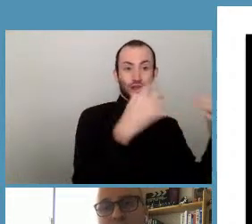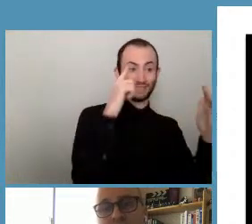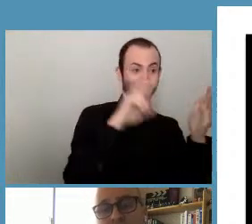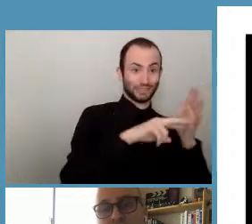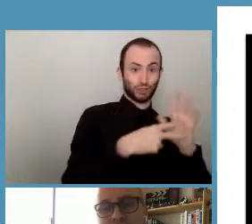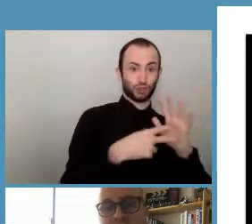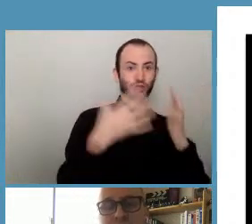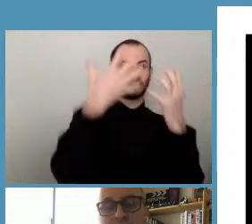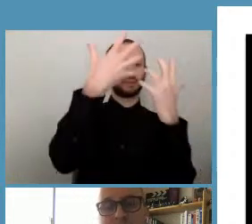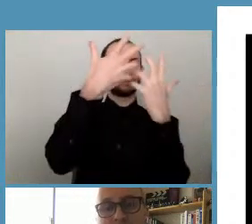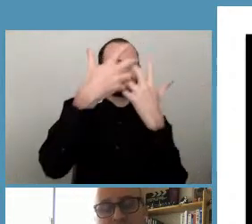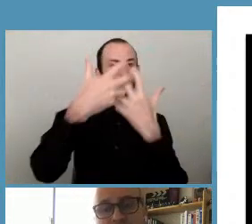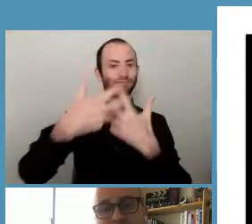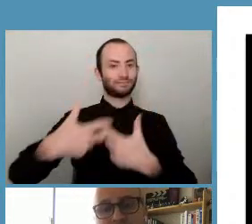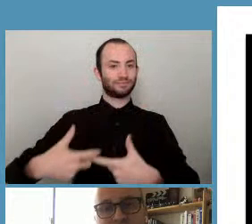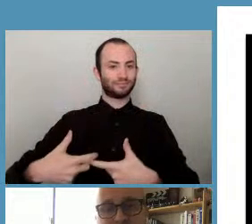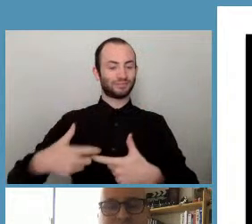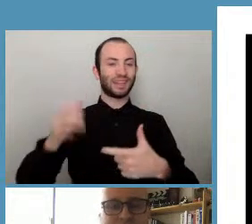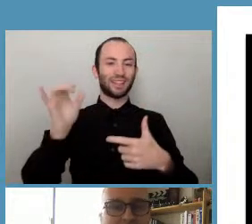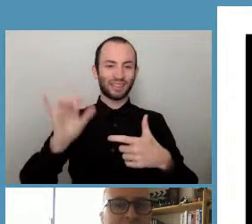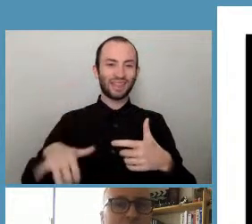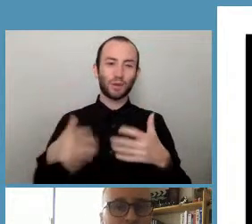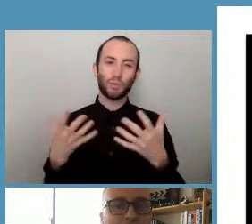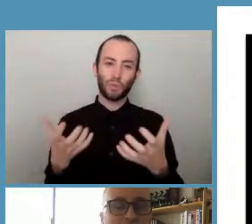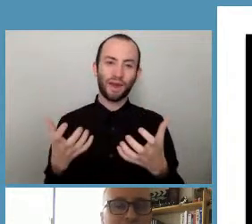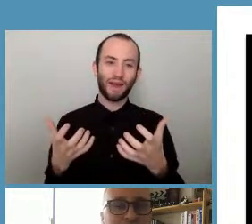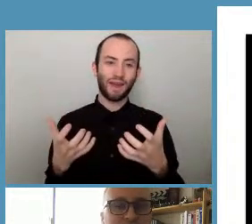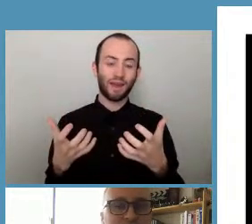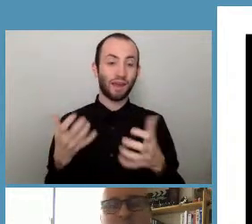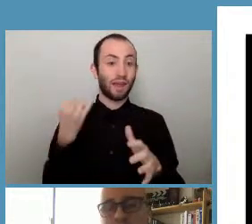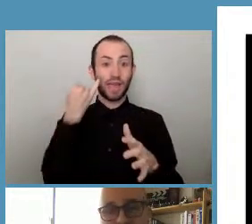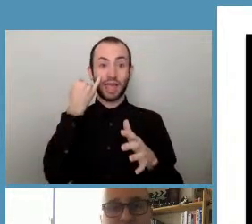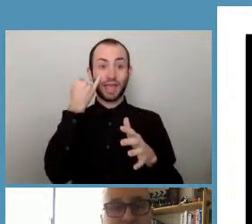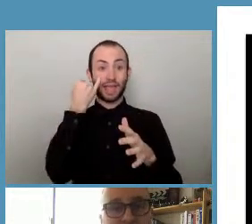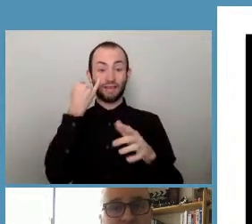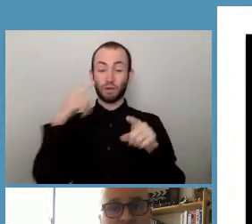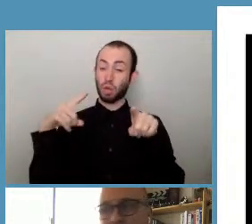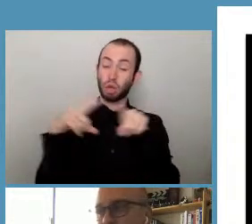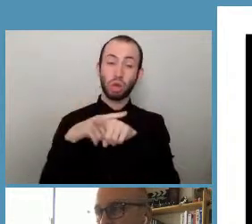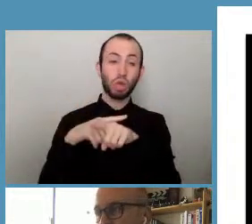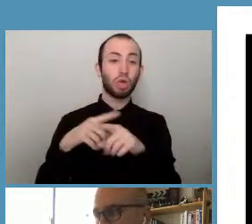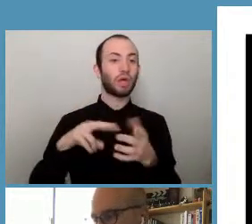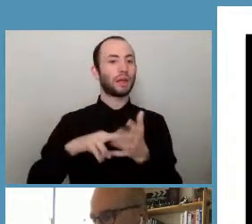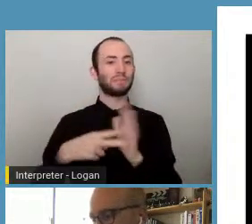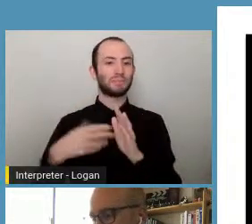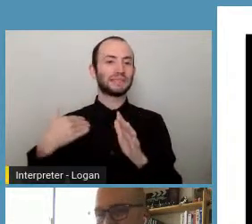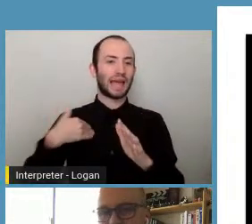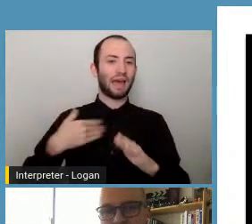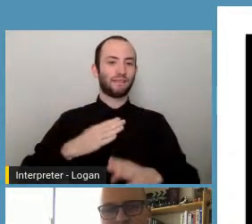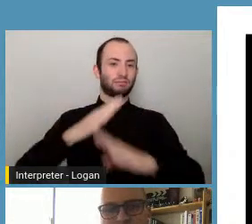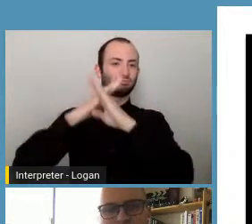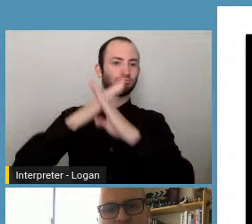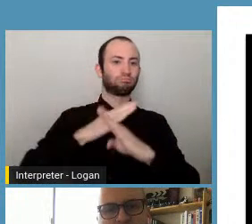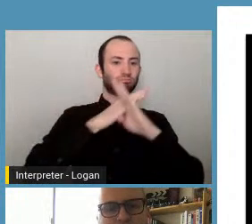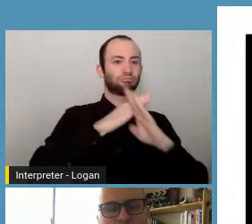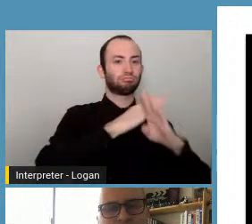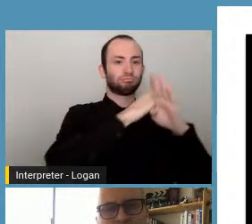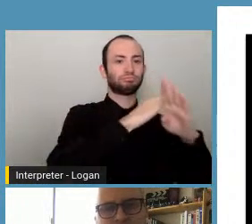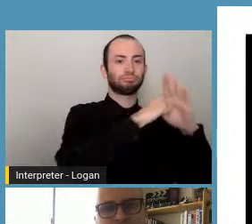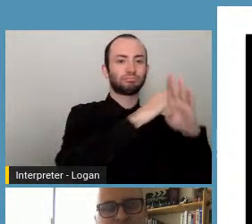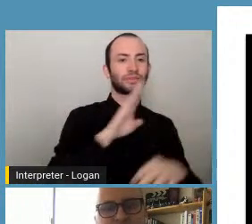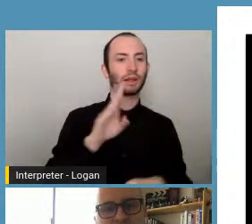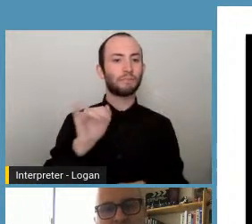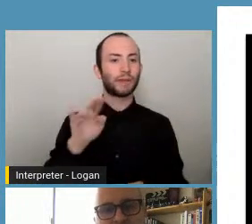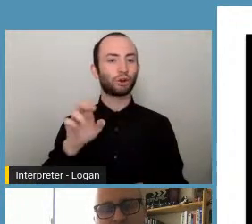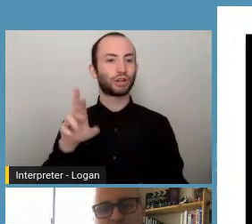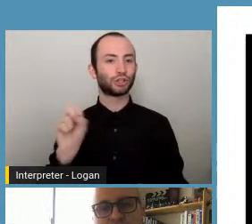things don't line up, that's when barriers exist, and we want to make sure that we have as few barriers as possible. So we want to know what